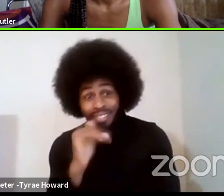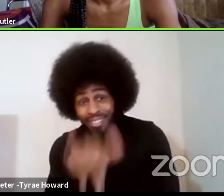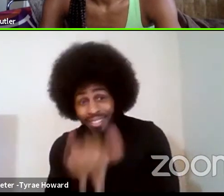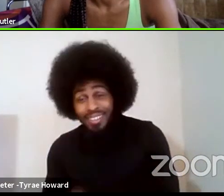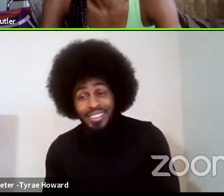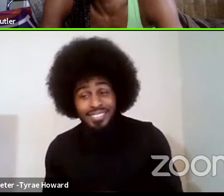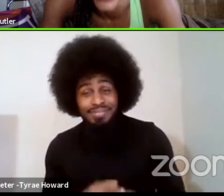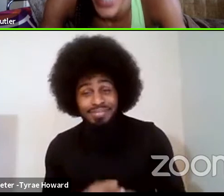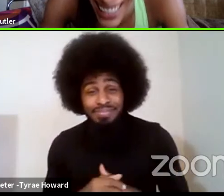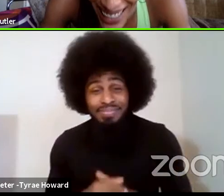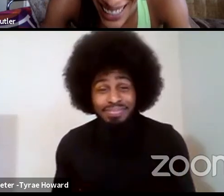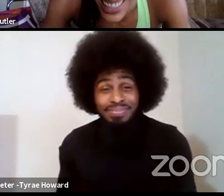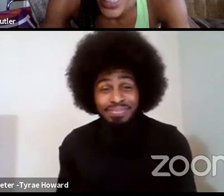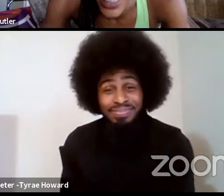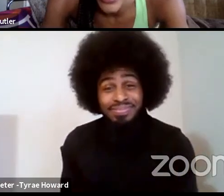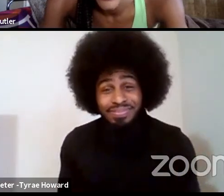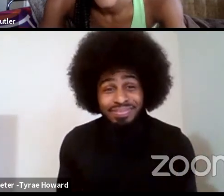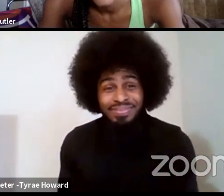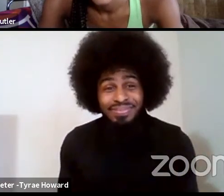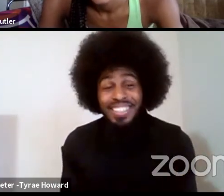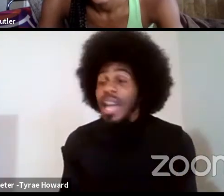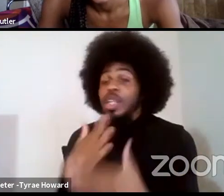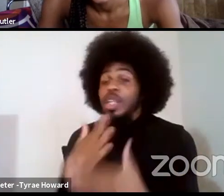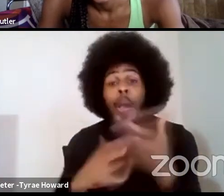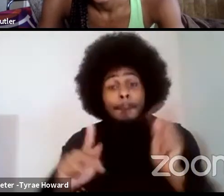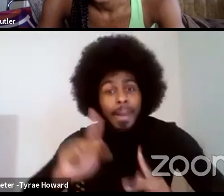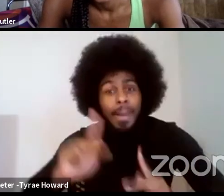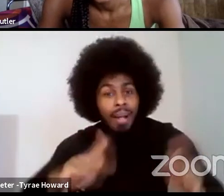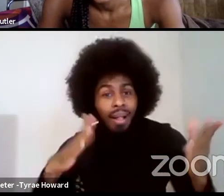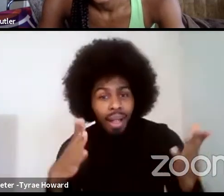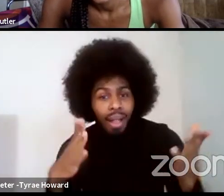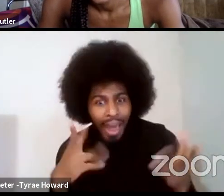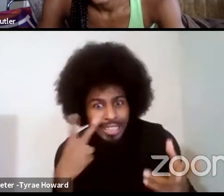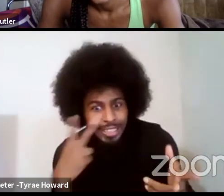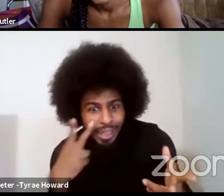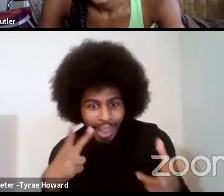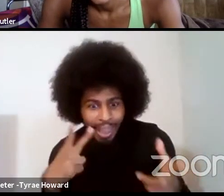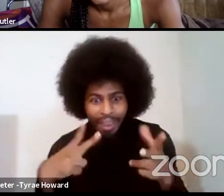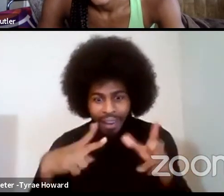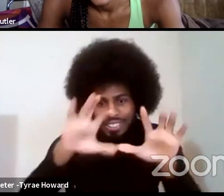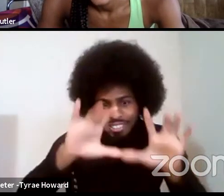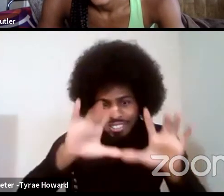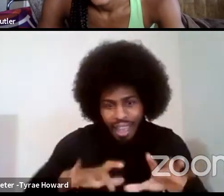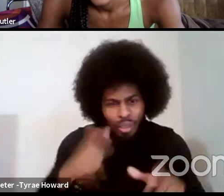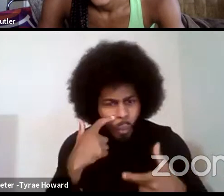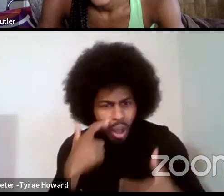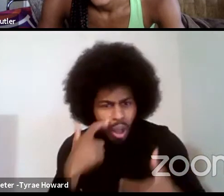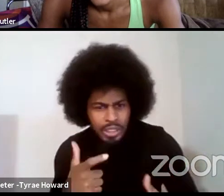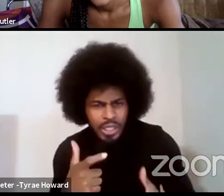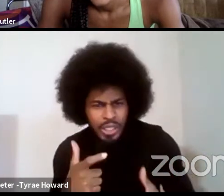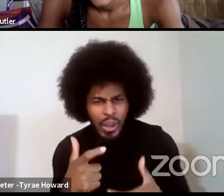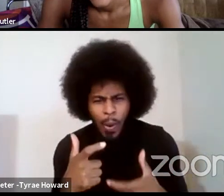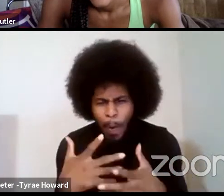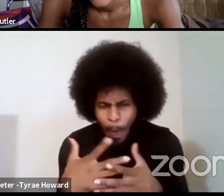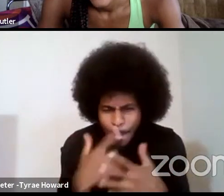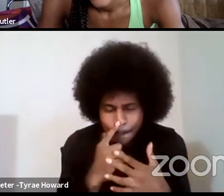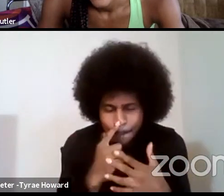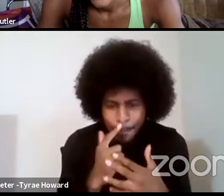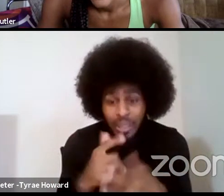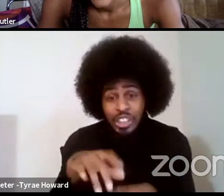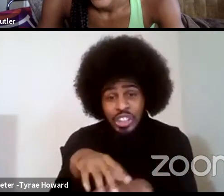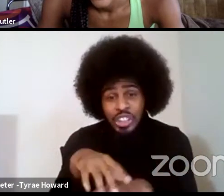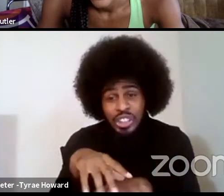Okay, so here's some people are here. Ann Davison, Grace, Emile Lenoir, Liliana Hammonds,